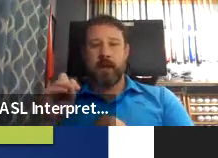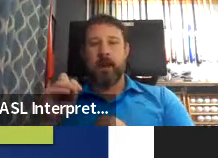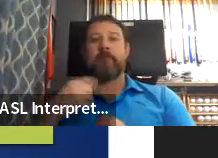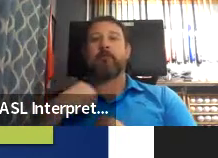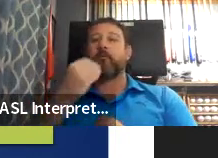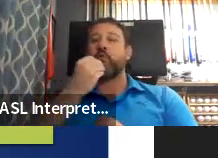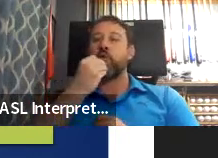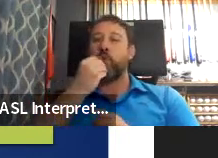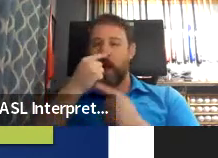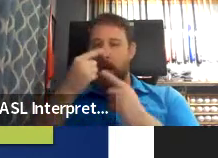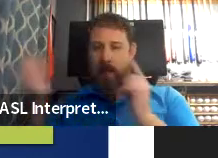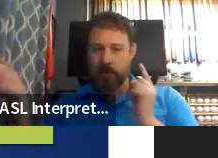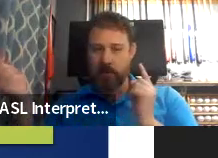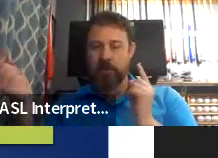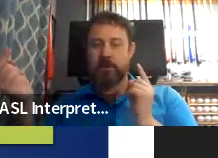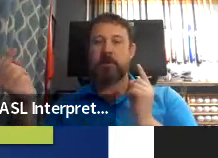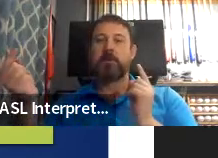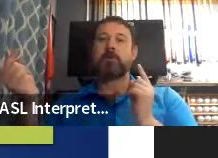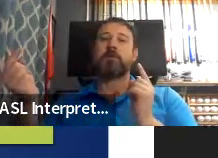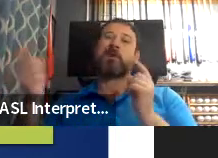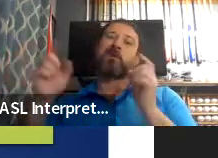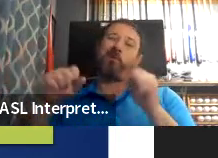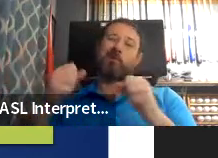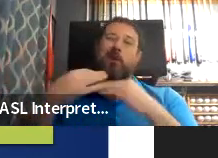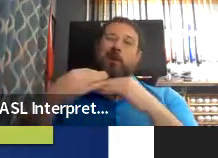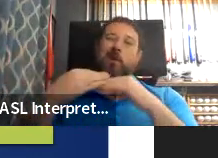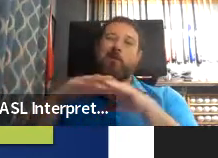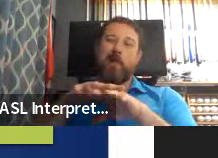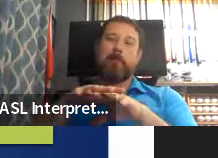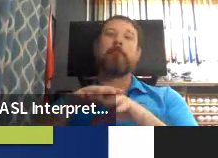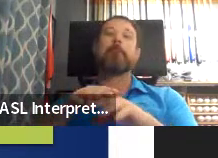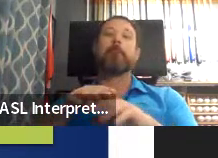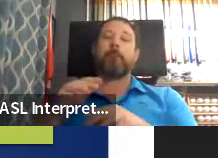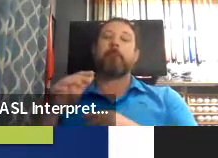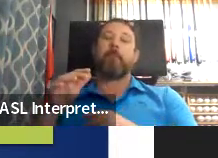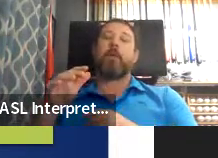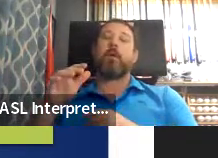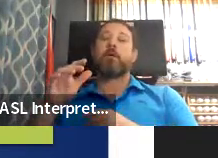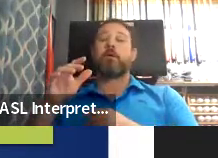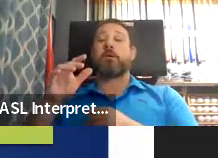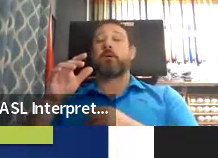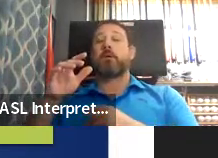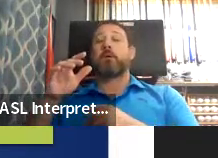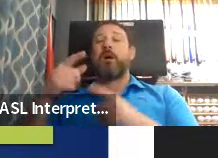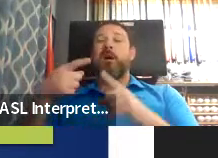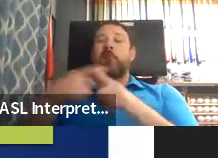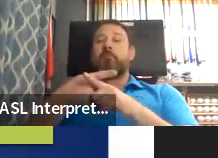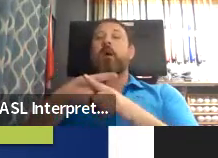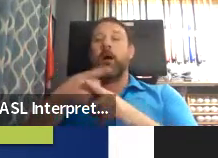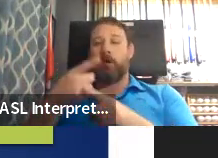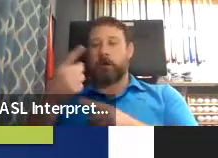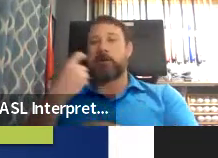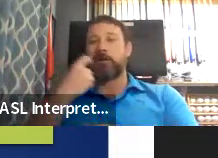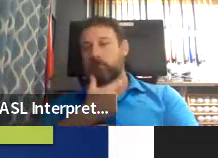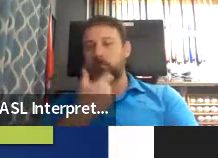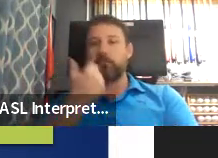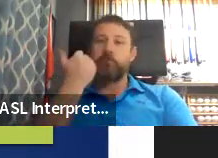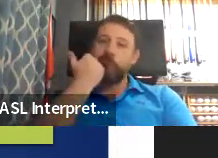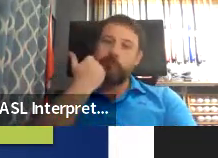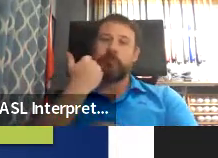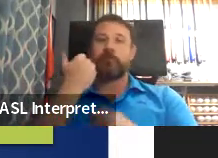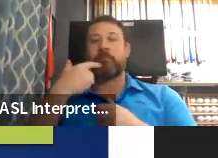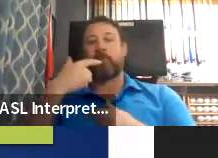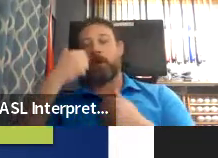have food allergies. There may be an overlap between those two. Problems with dental caries, seizures, other chronic conditions. And of course, the